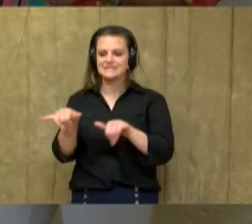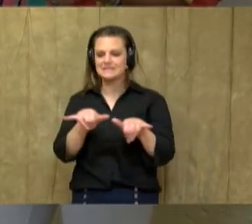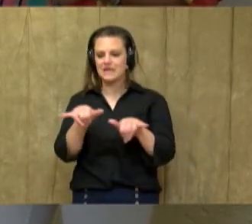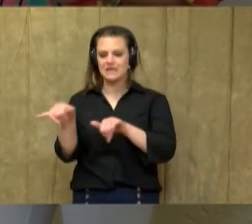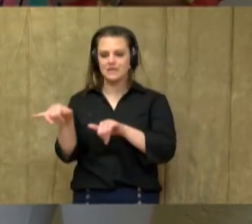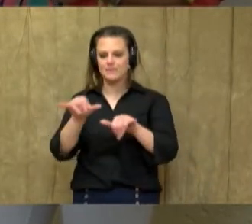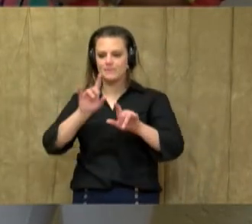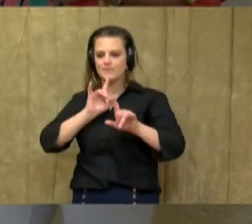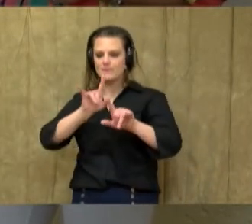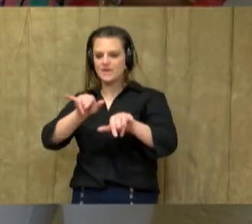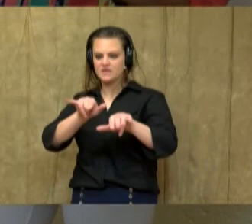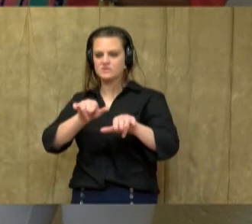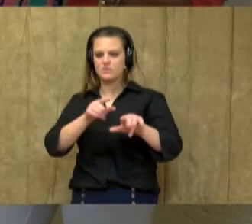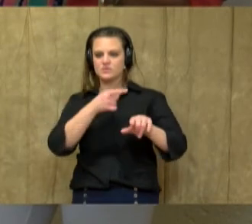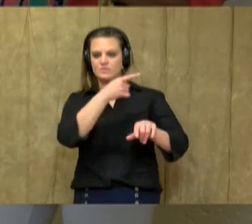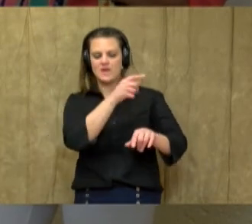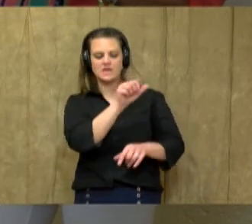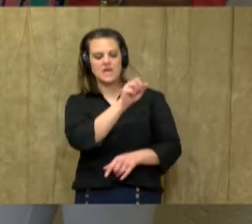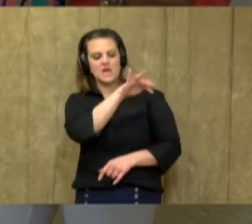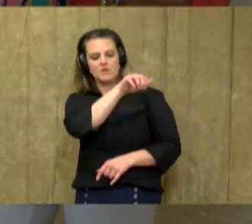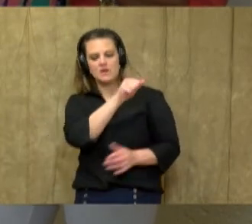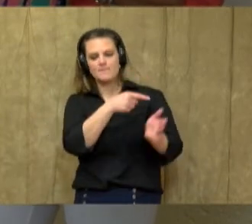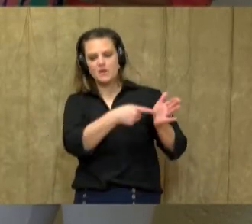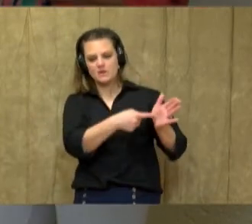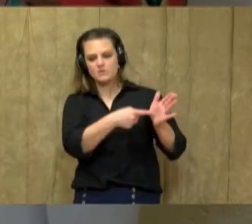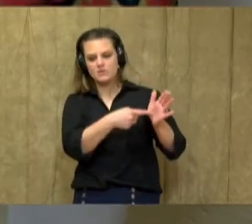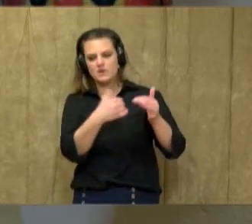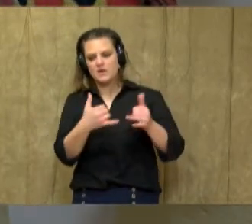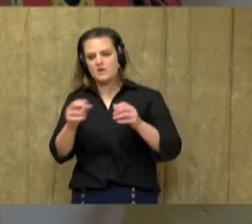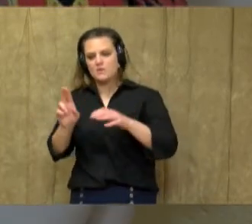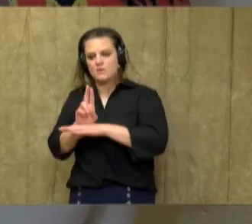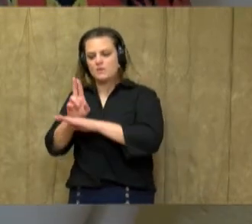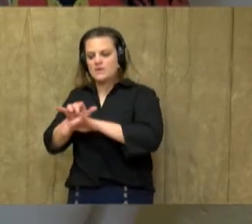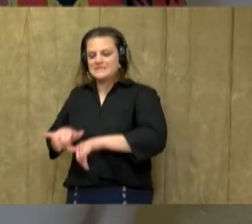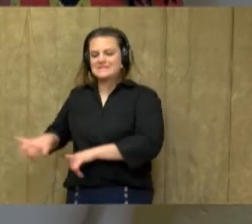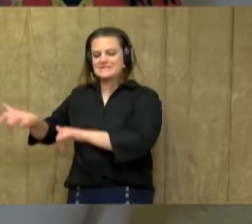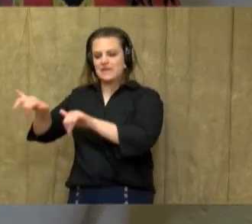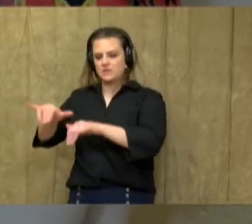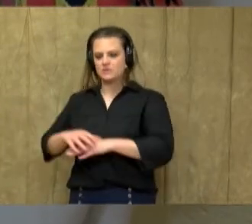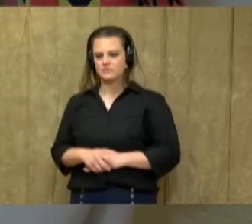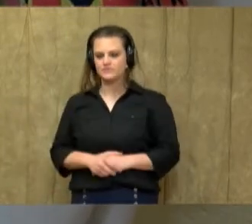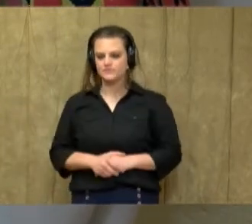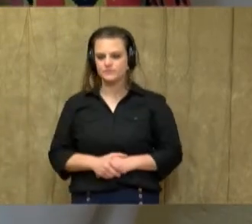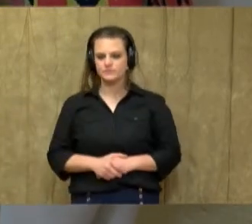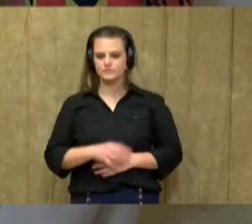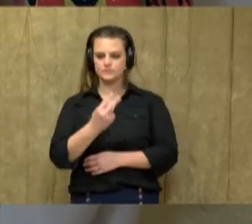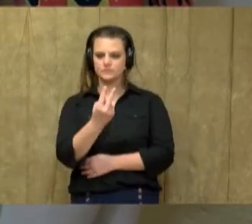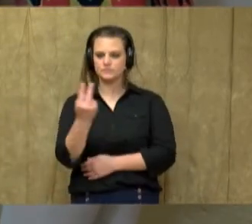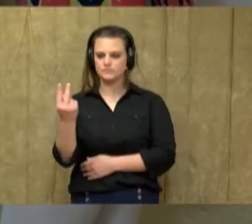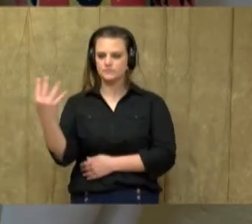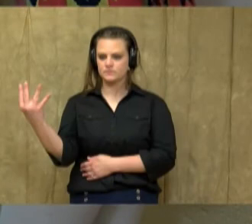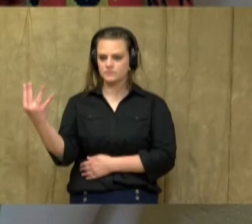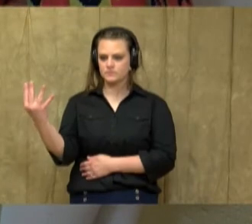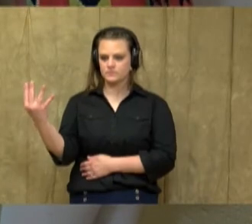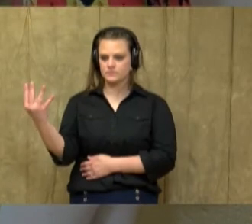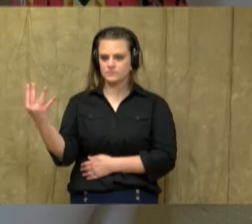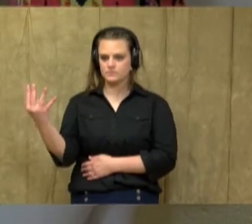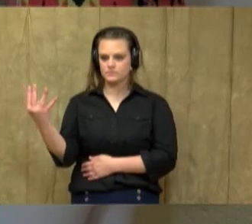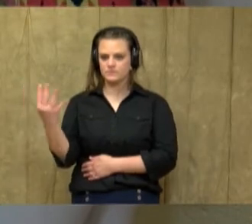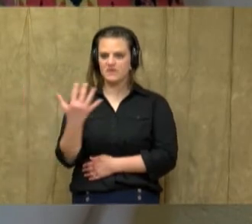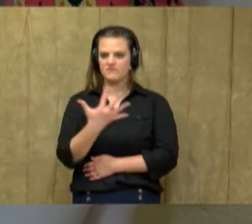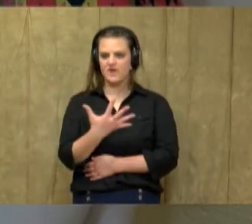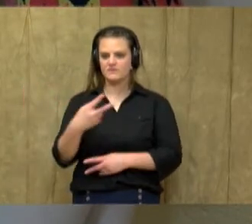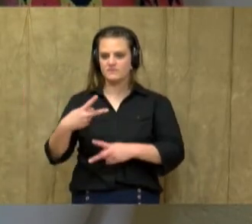answer using the standard way of multiplying fractions. 2 times 2 is 4,